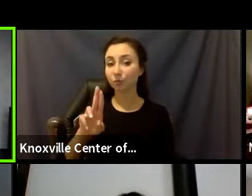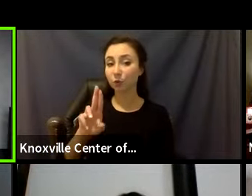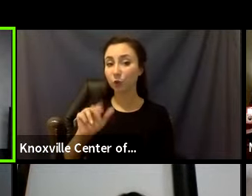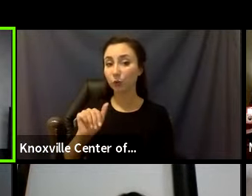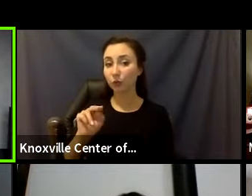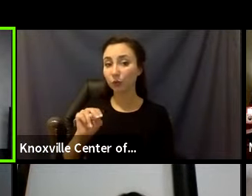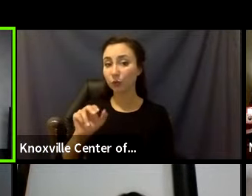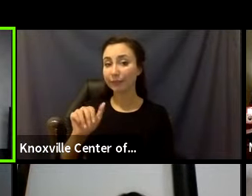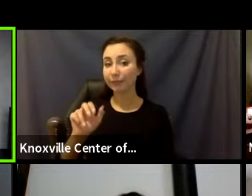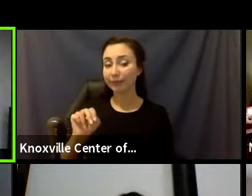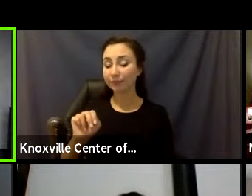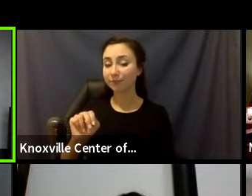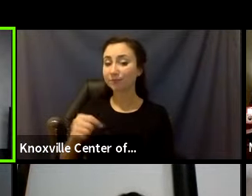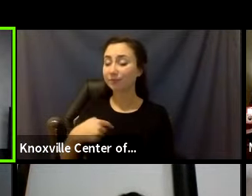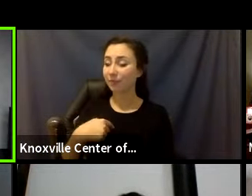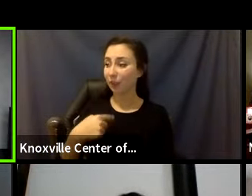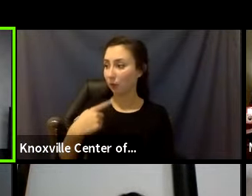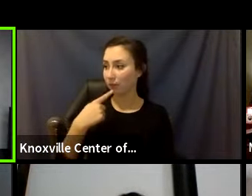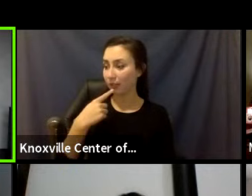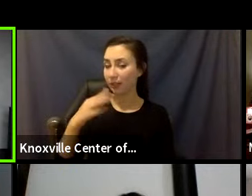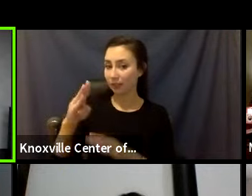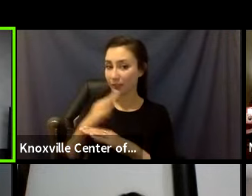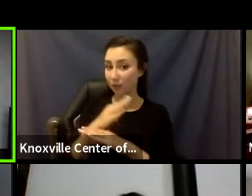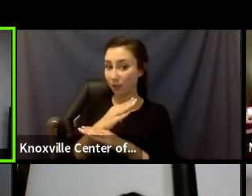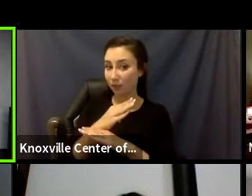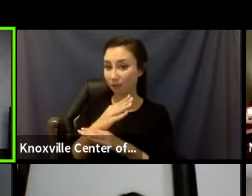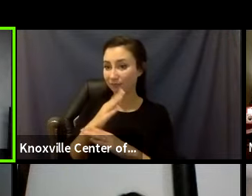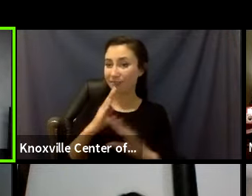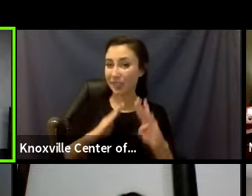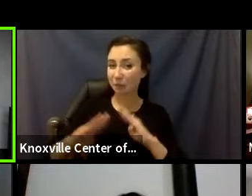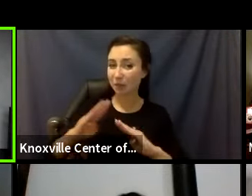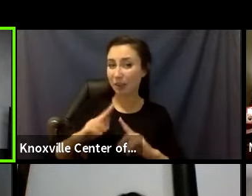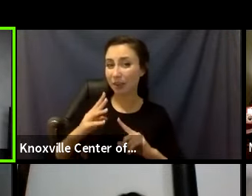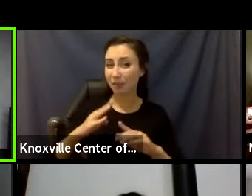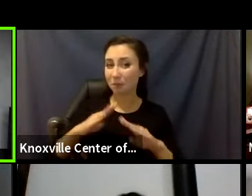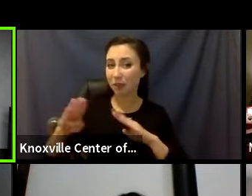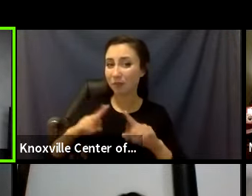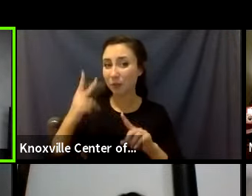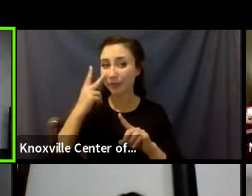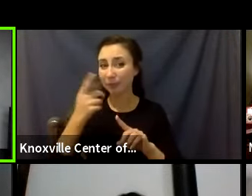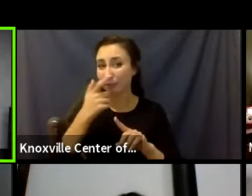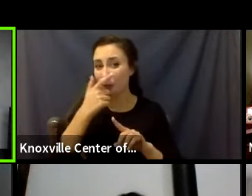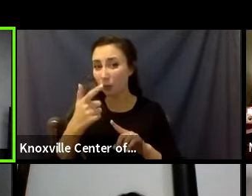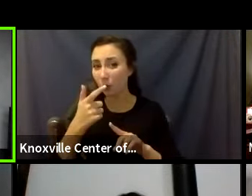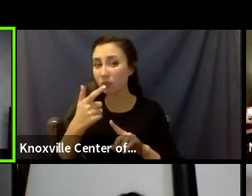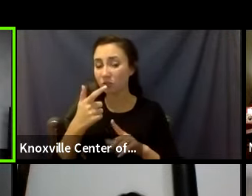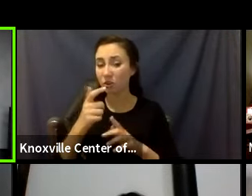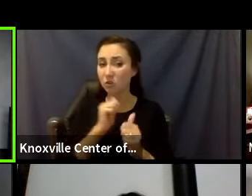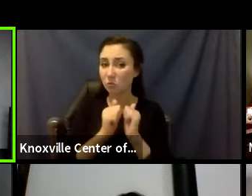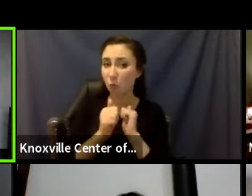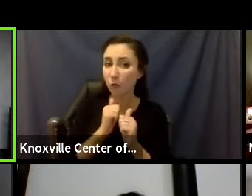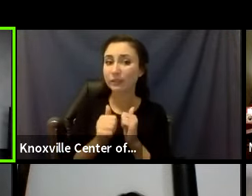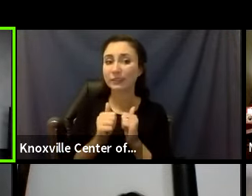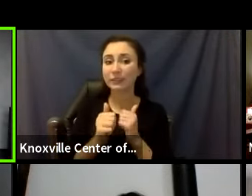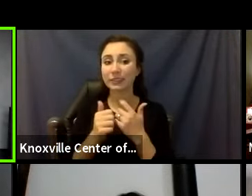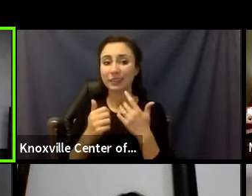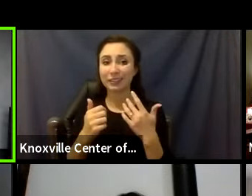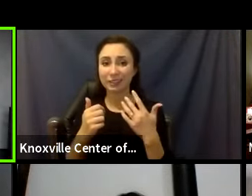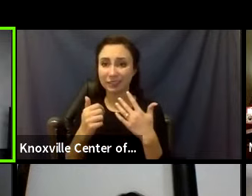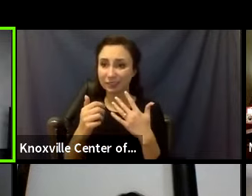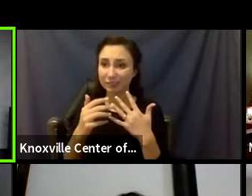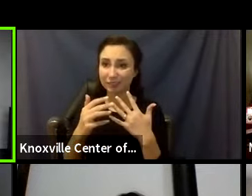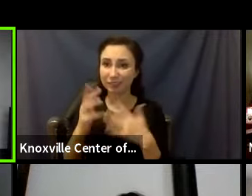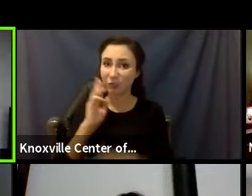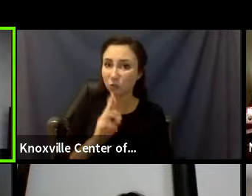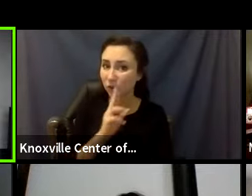the behaviors that we see around watching sports in a restaurant, because you don't sit at your table and watch sports